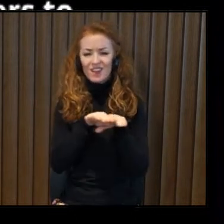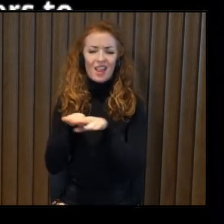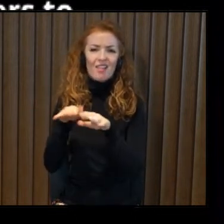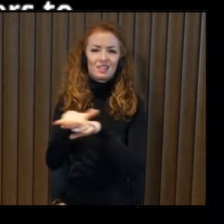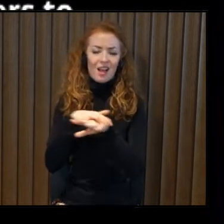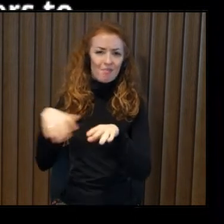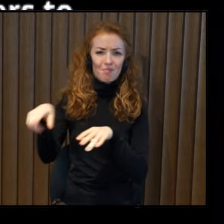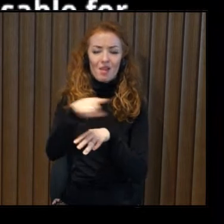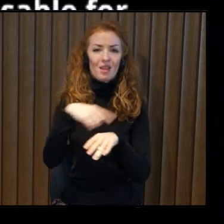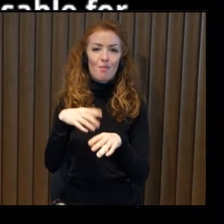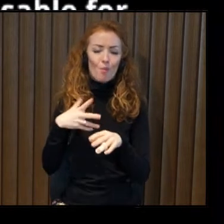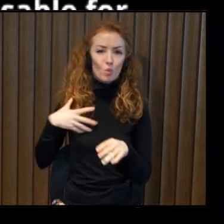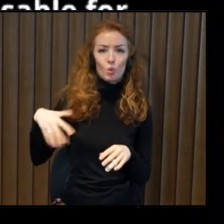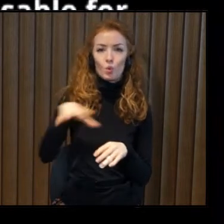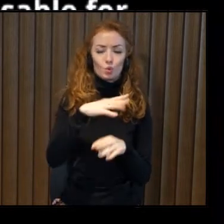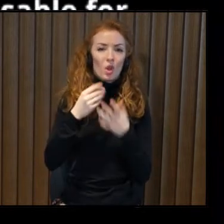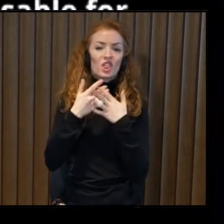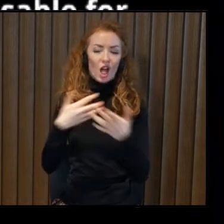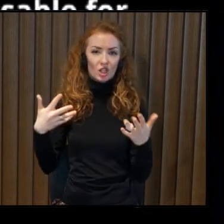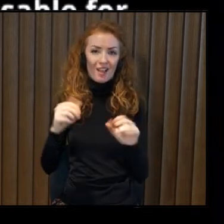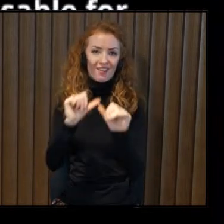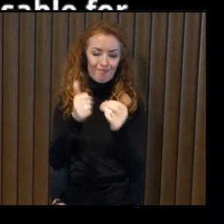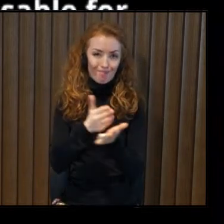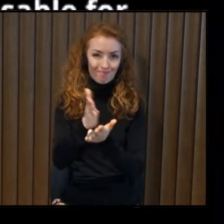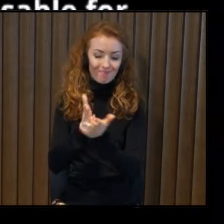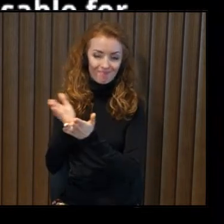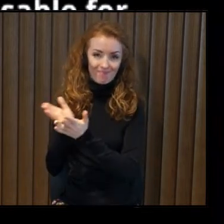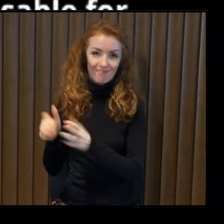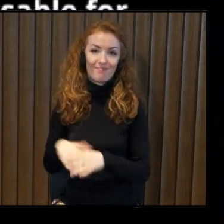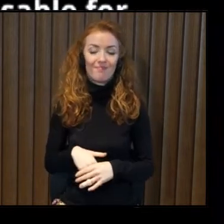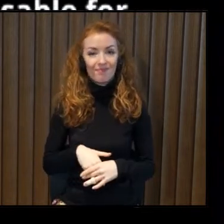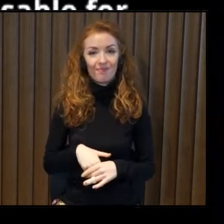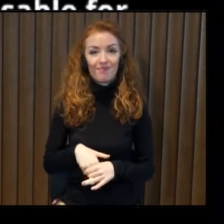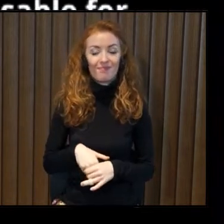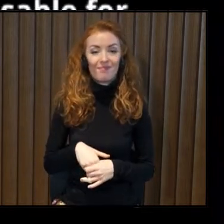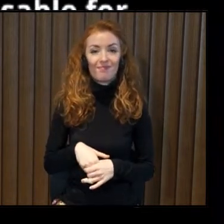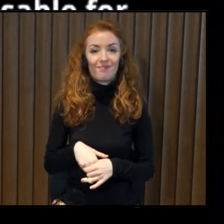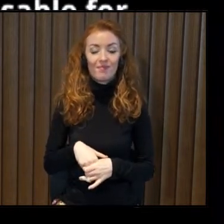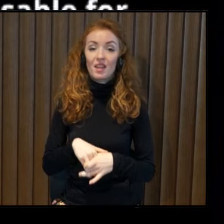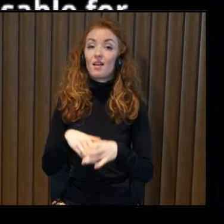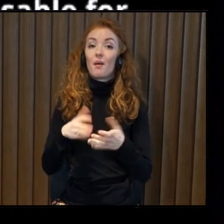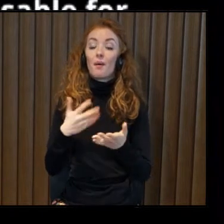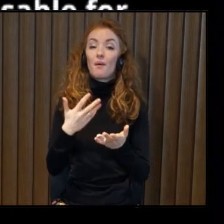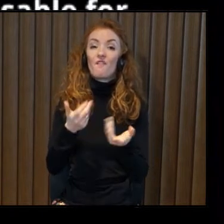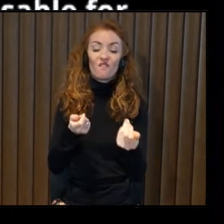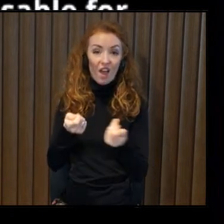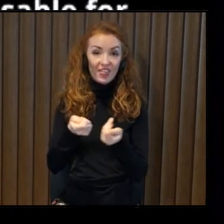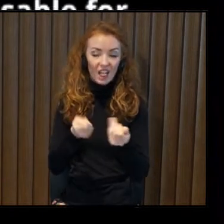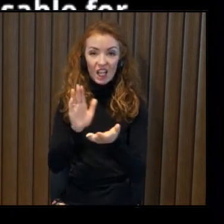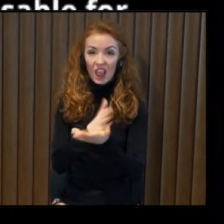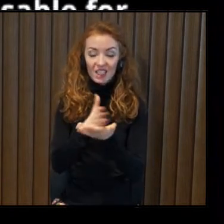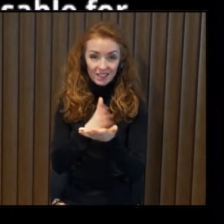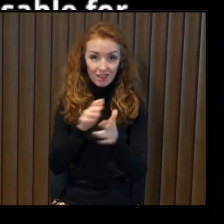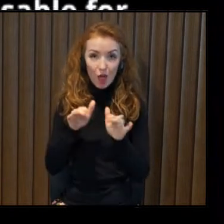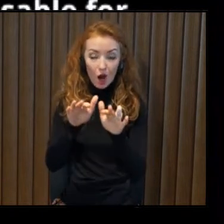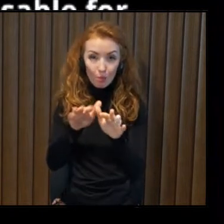diversity continuum. It's about designing solutions that are accessible and usable for persons with disabilities and everyone. And I